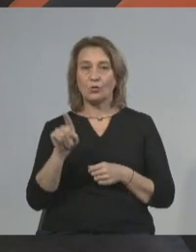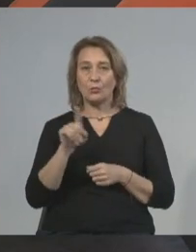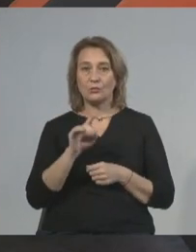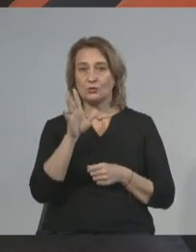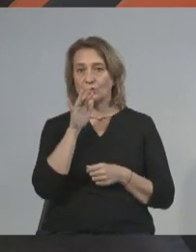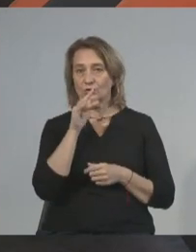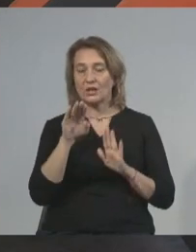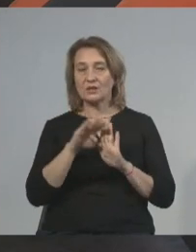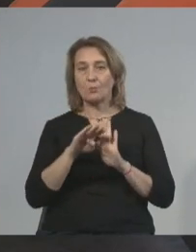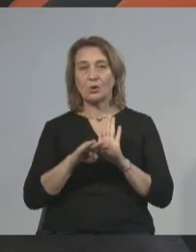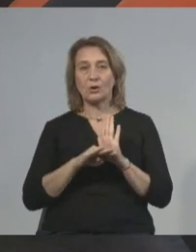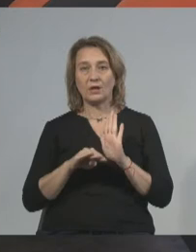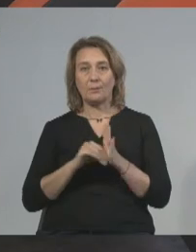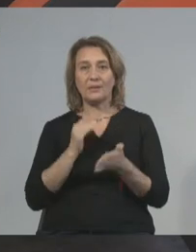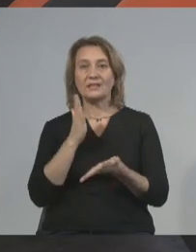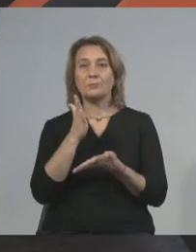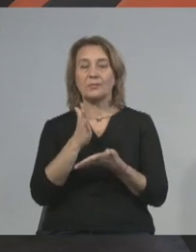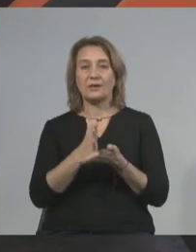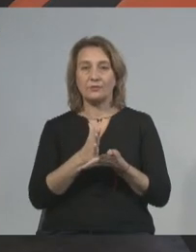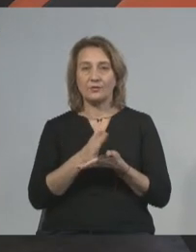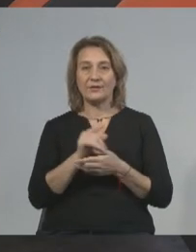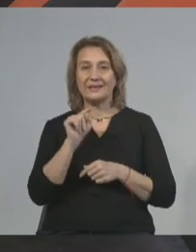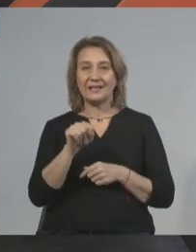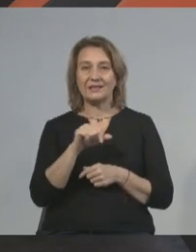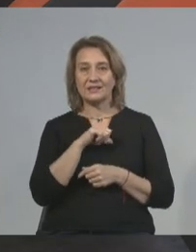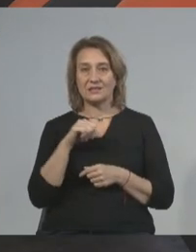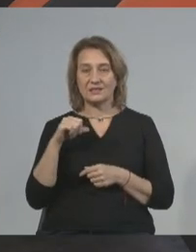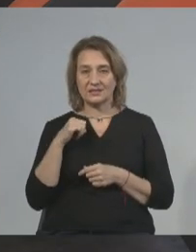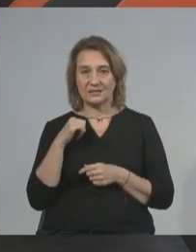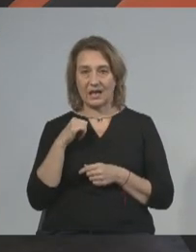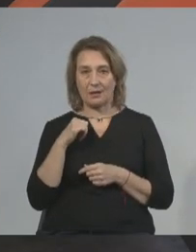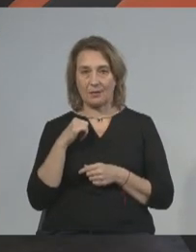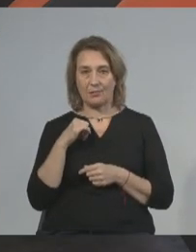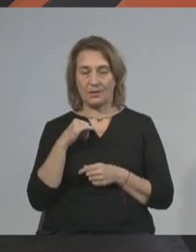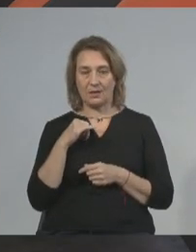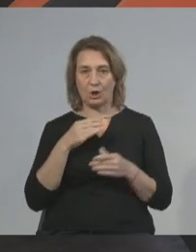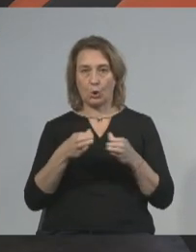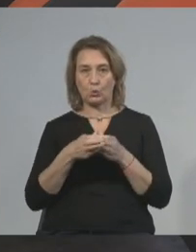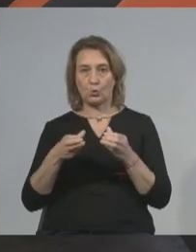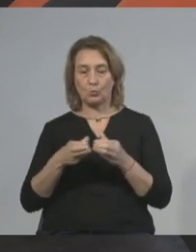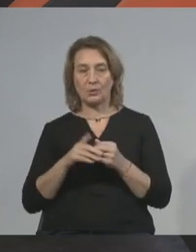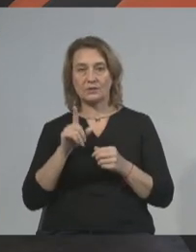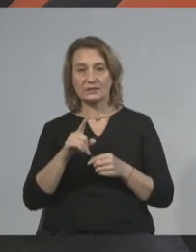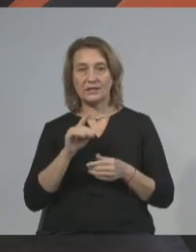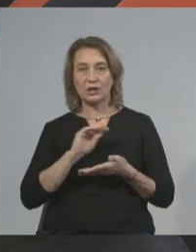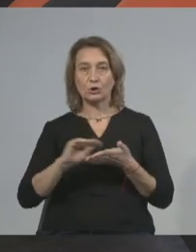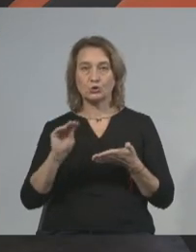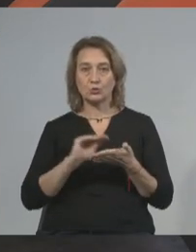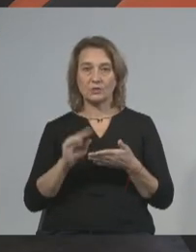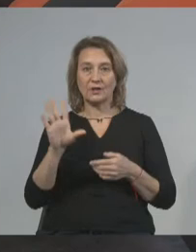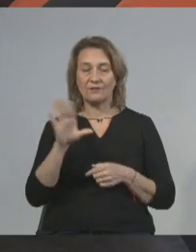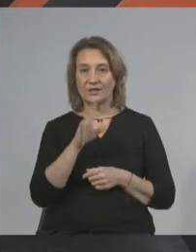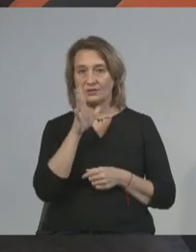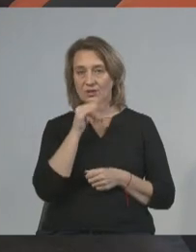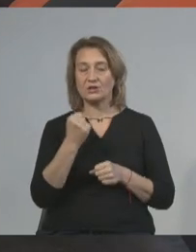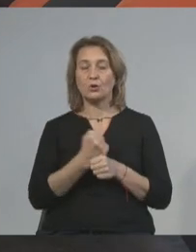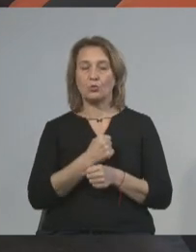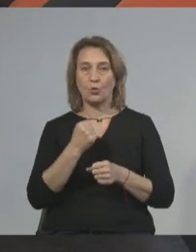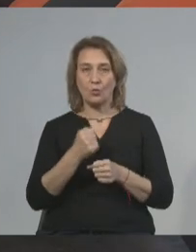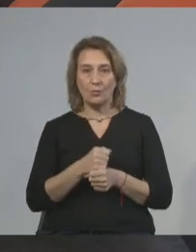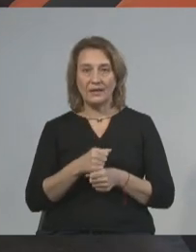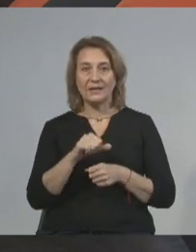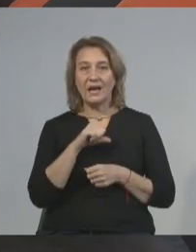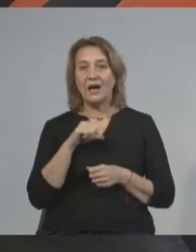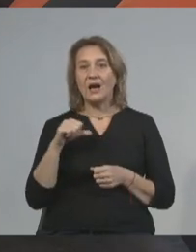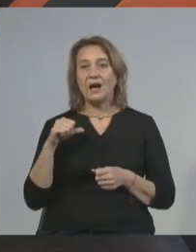example the question is that very often these groups these programs are targeted at some